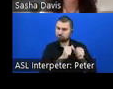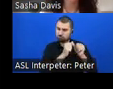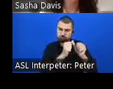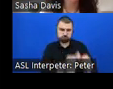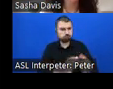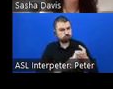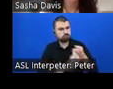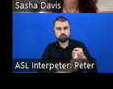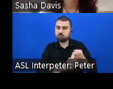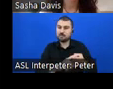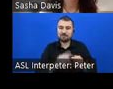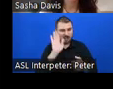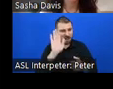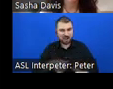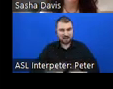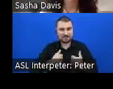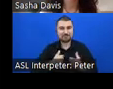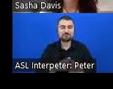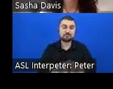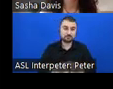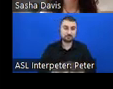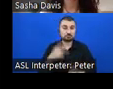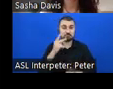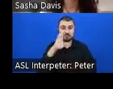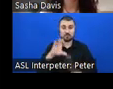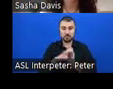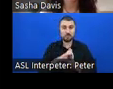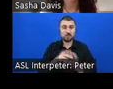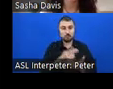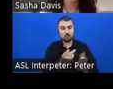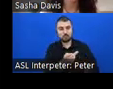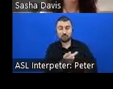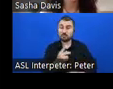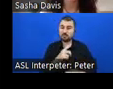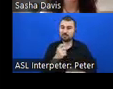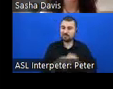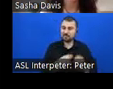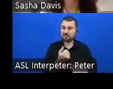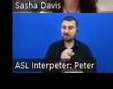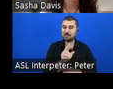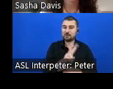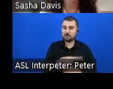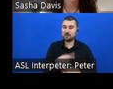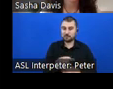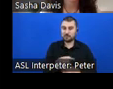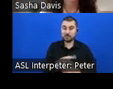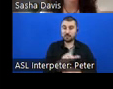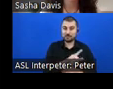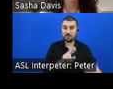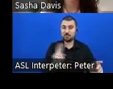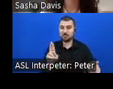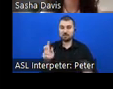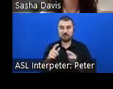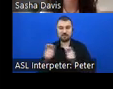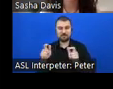their lives. The photo of Sawyer and Gross from 1922 is shown on the left, and on the right is a